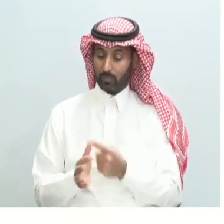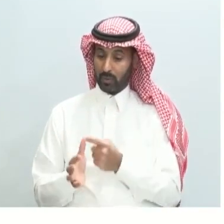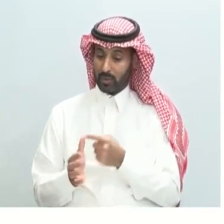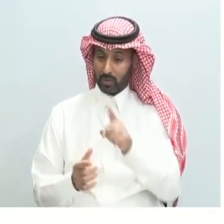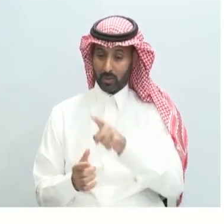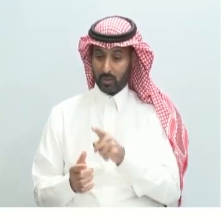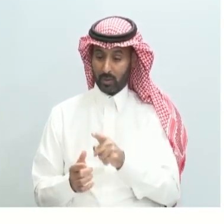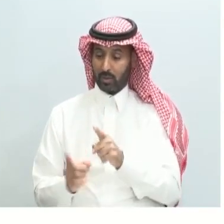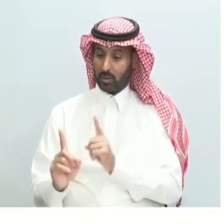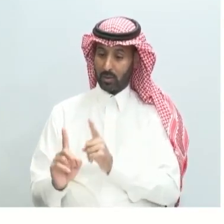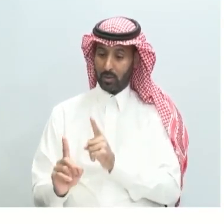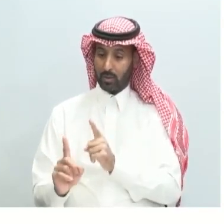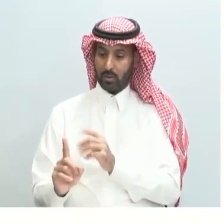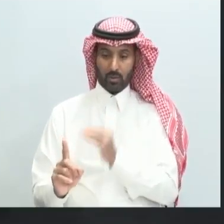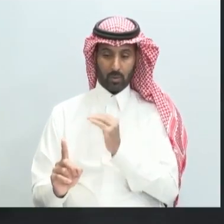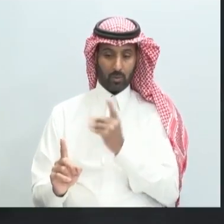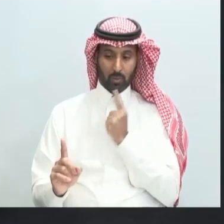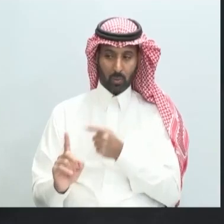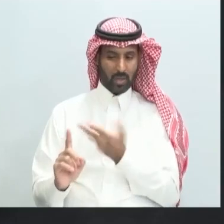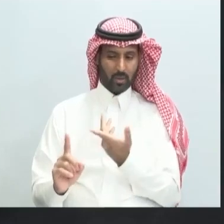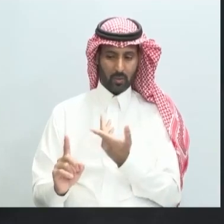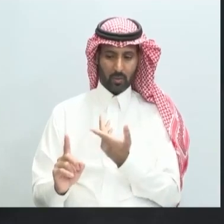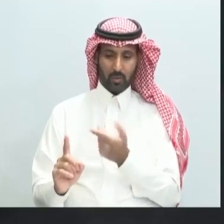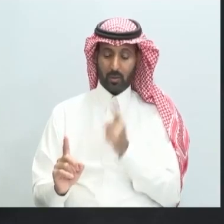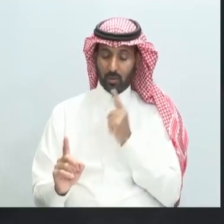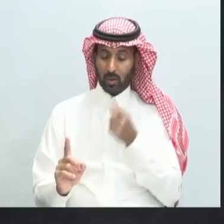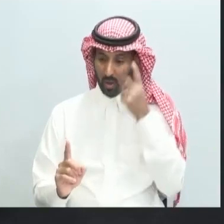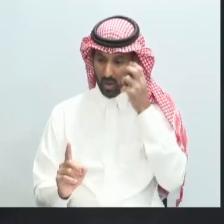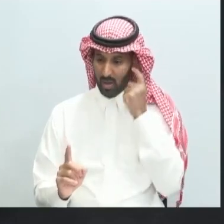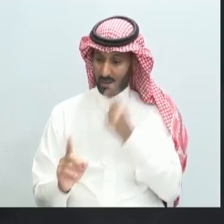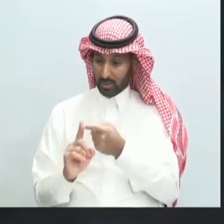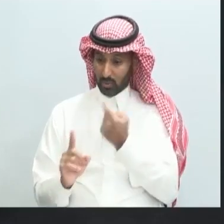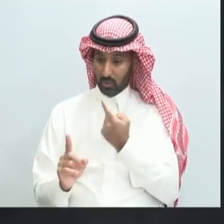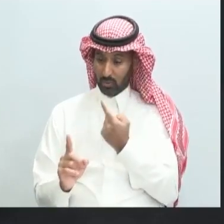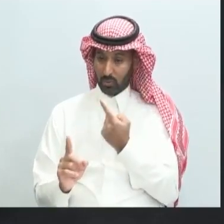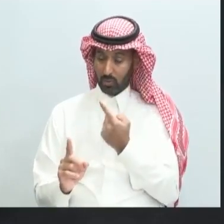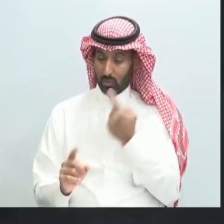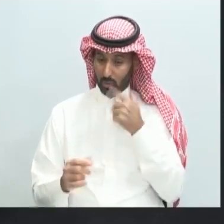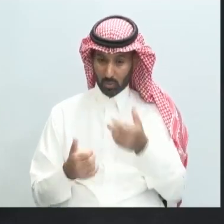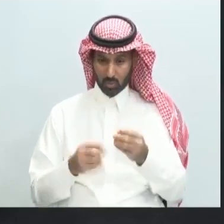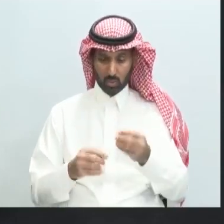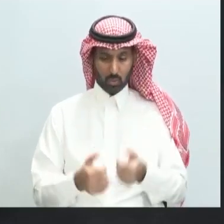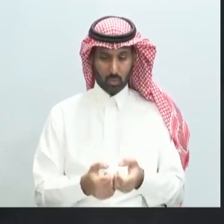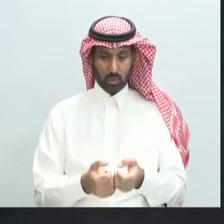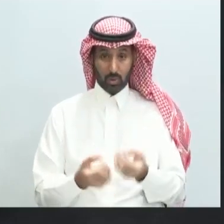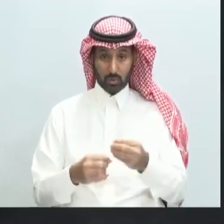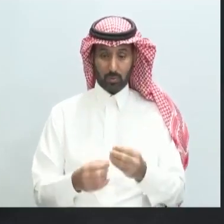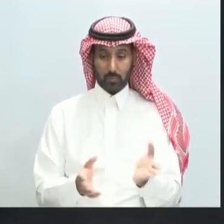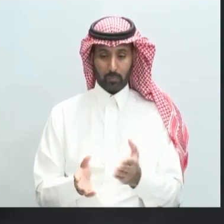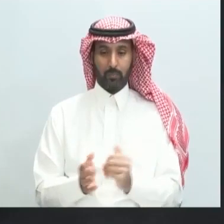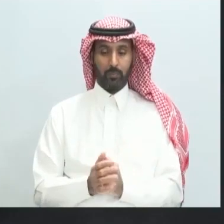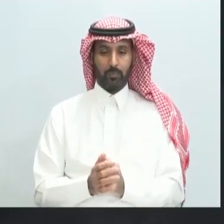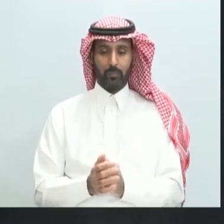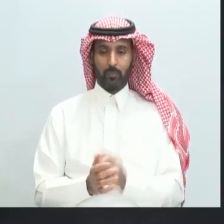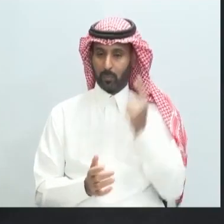the question. Okay, you said you have a headache. So did you play too many computer games?